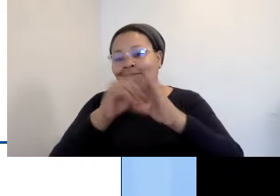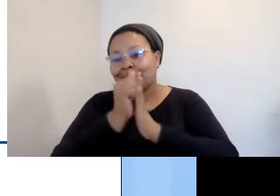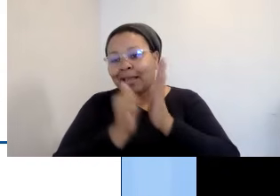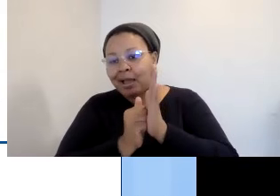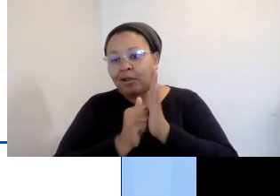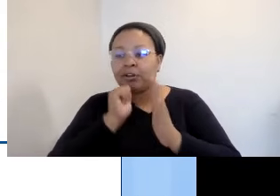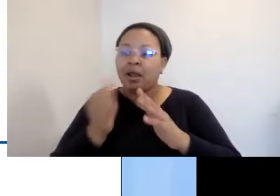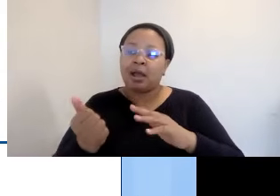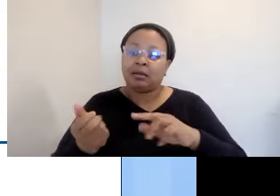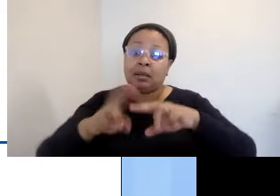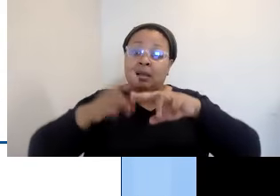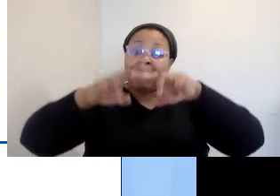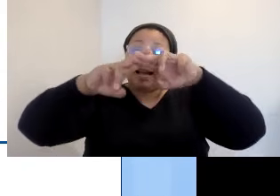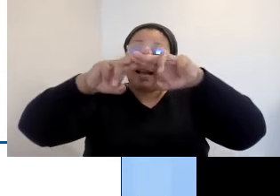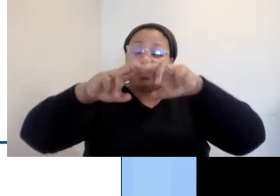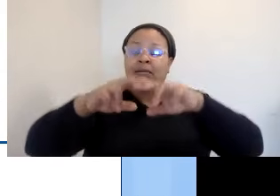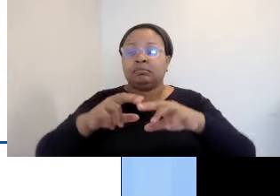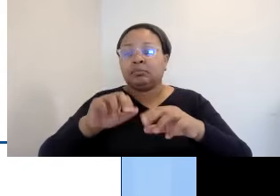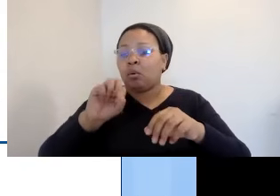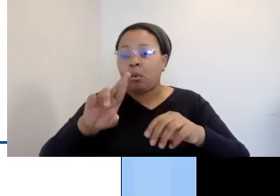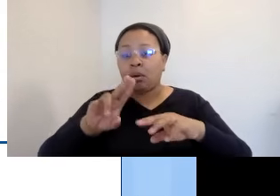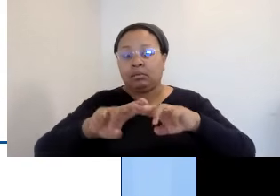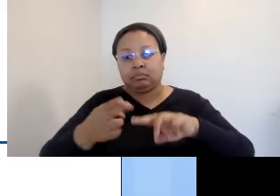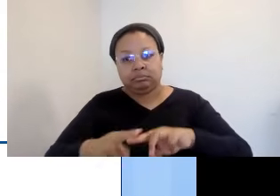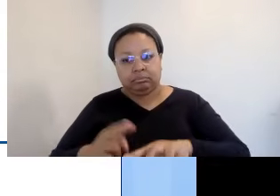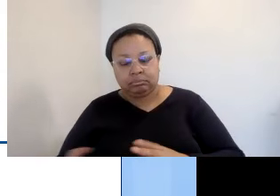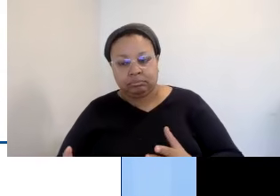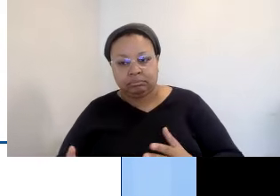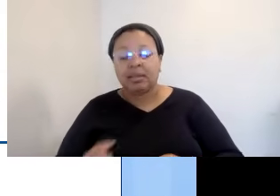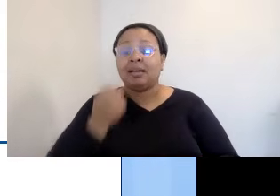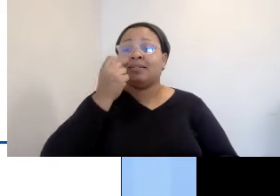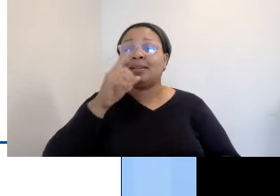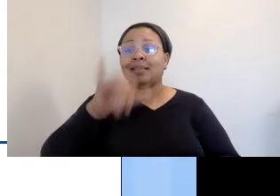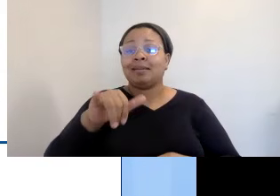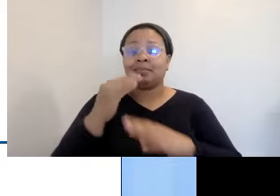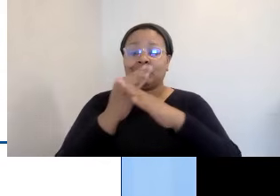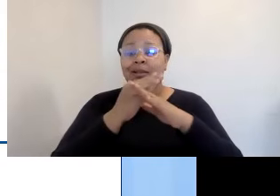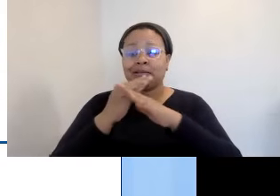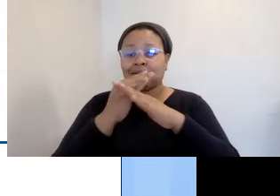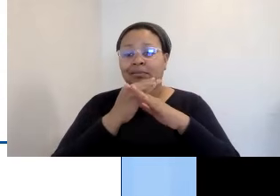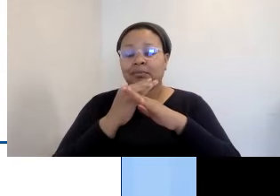like that. And it's principally protected up to $250,000.